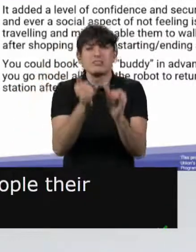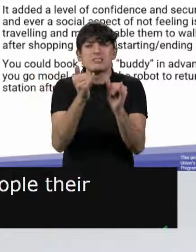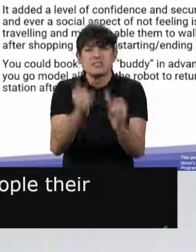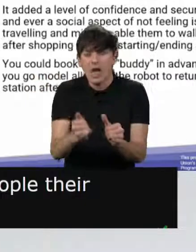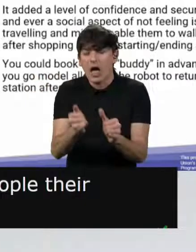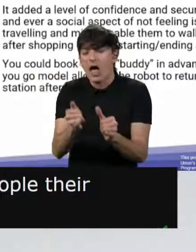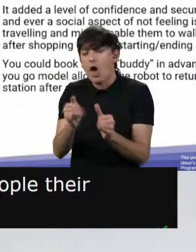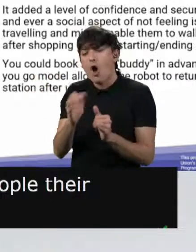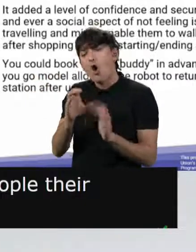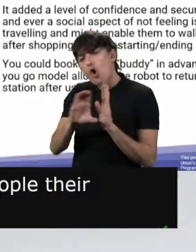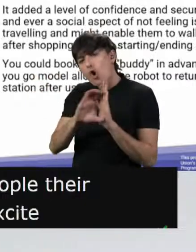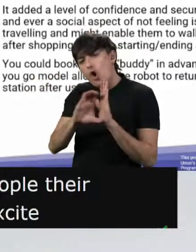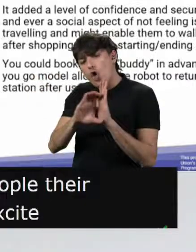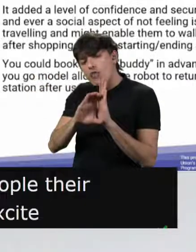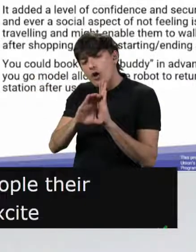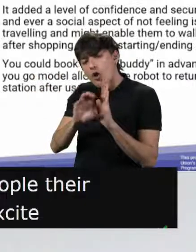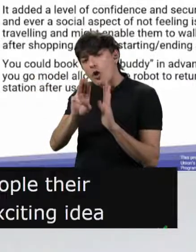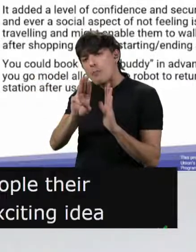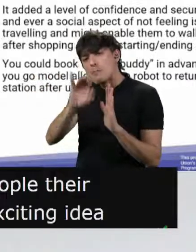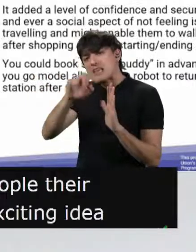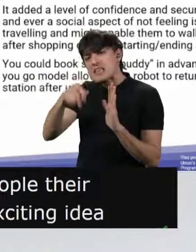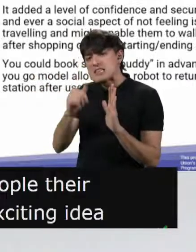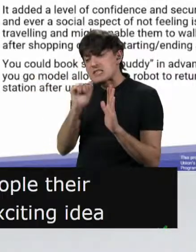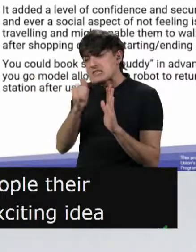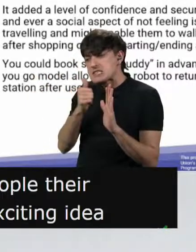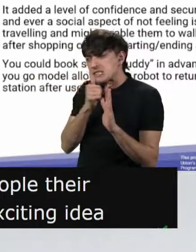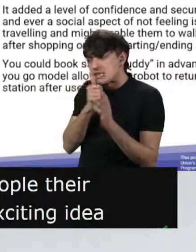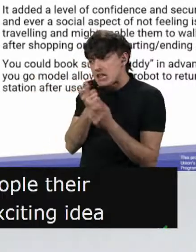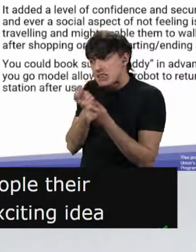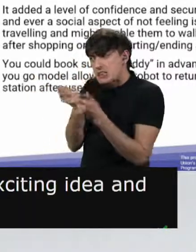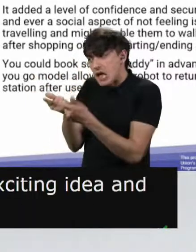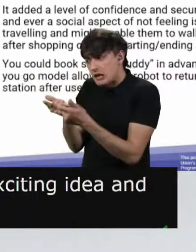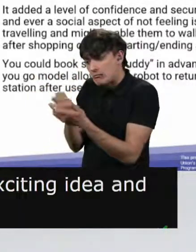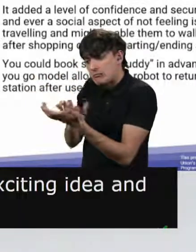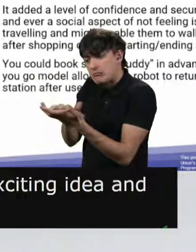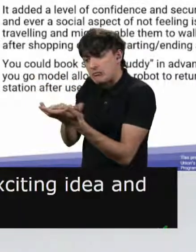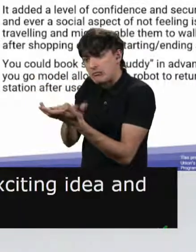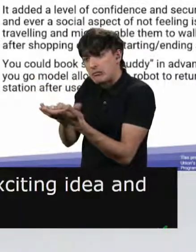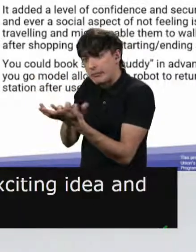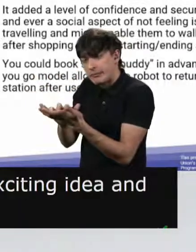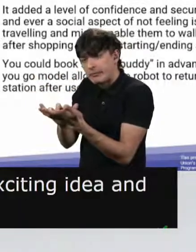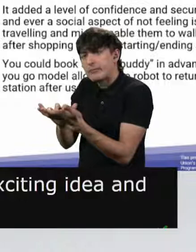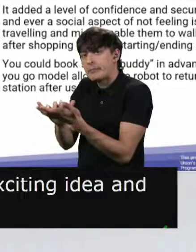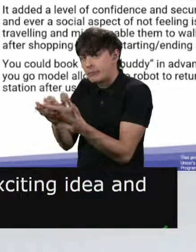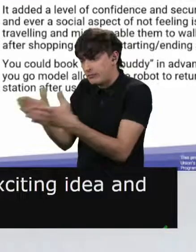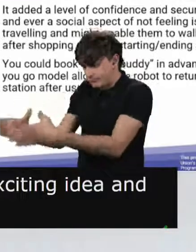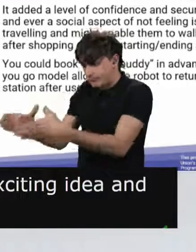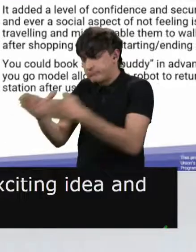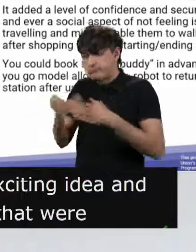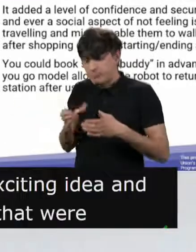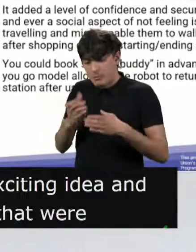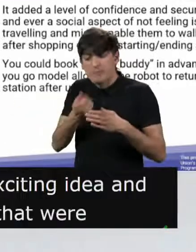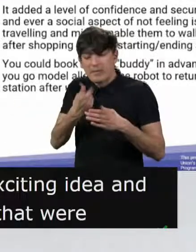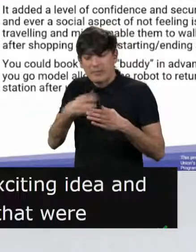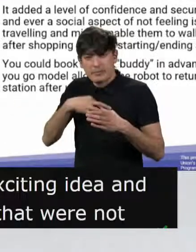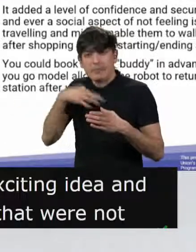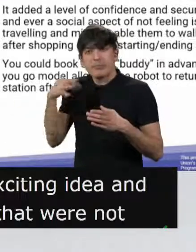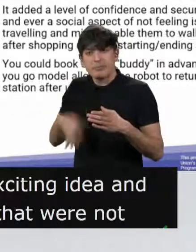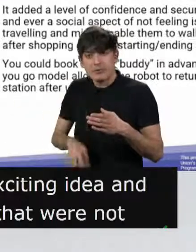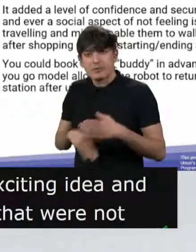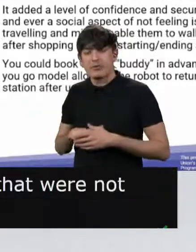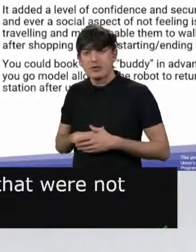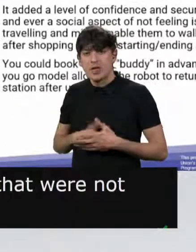idea, and dealt with the immediate environmental barriers that were not consistent all year round.